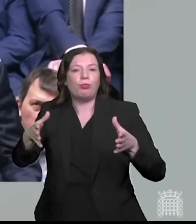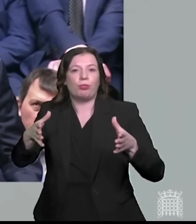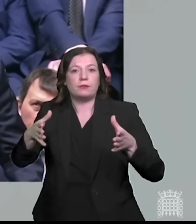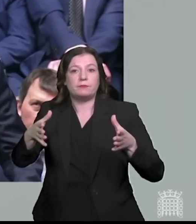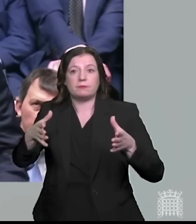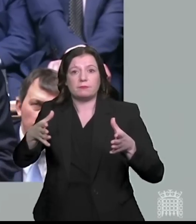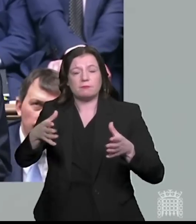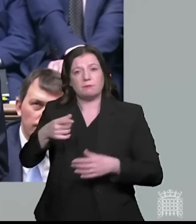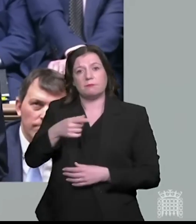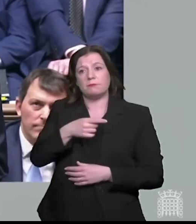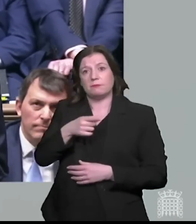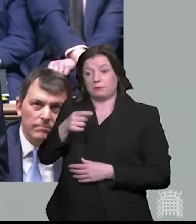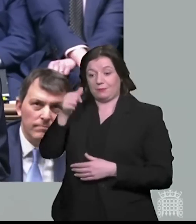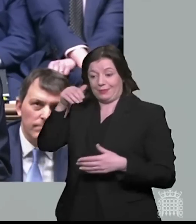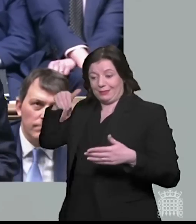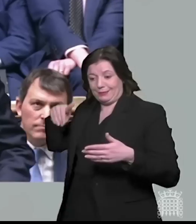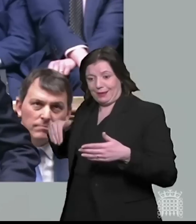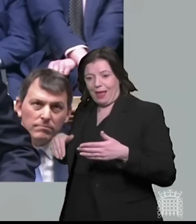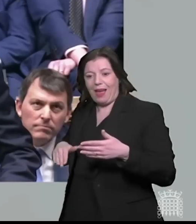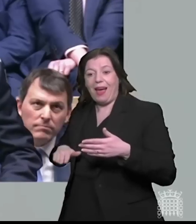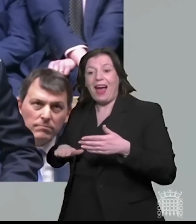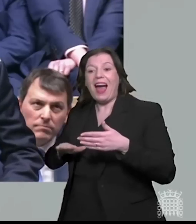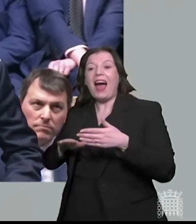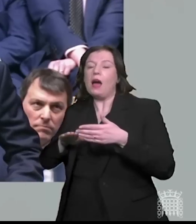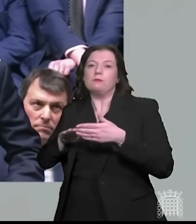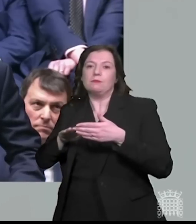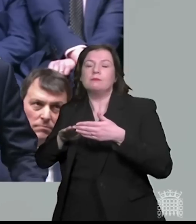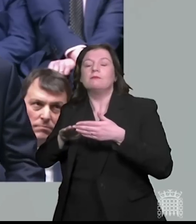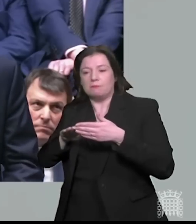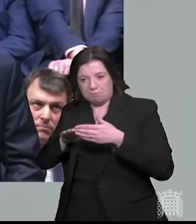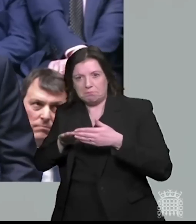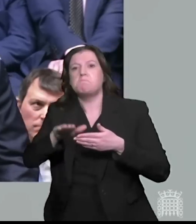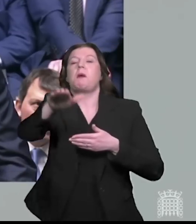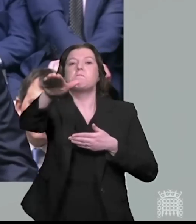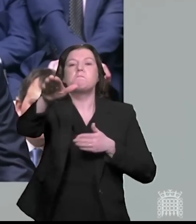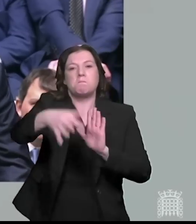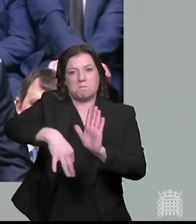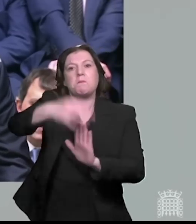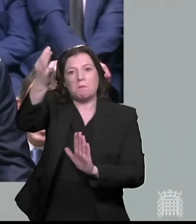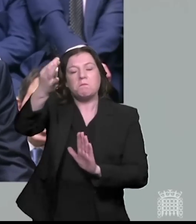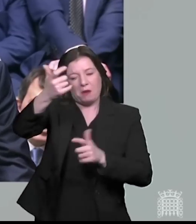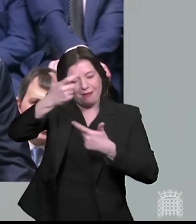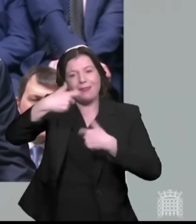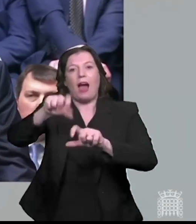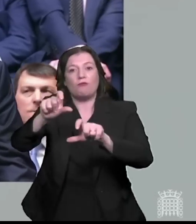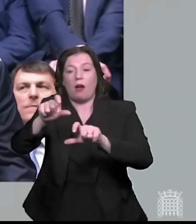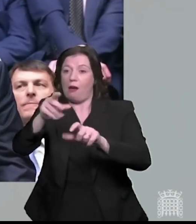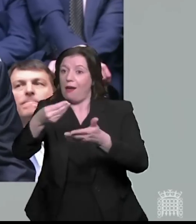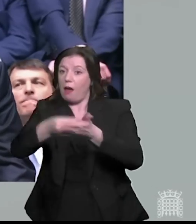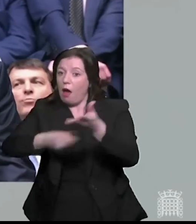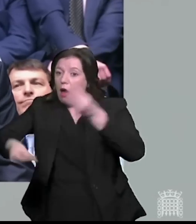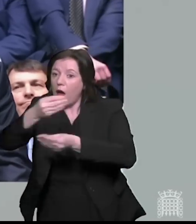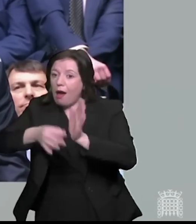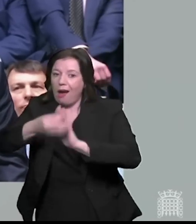when you emerge from a downturn, but long-term, sustainable, healthy growth that pays for our NHS and